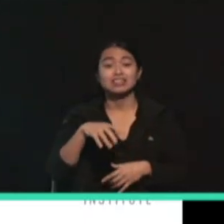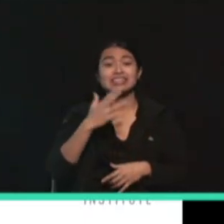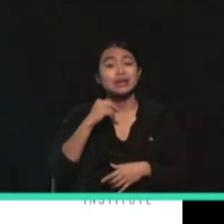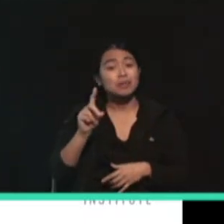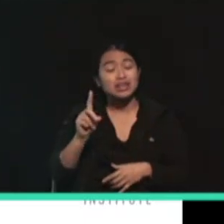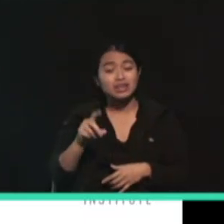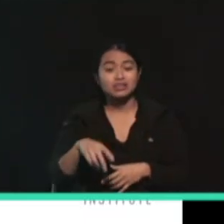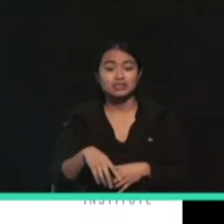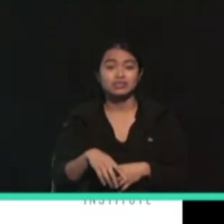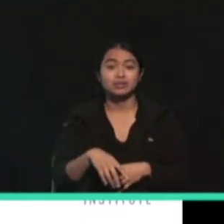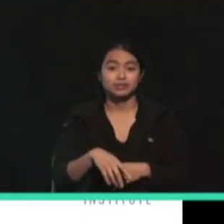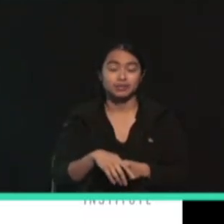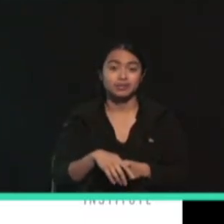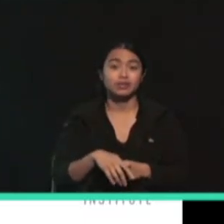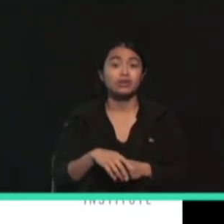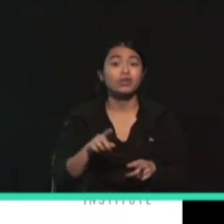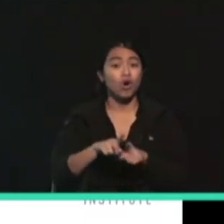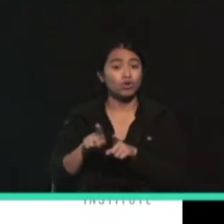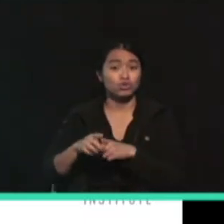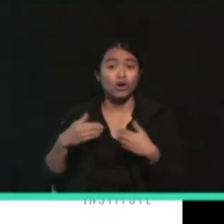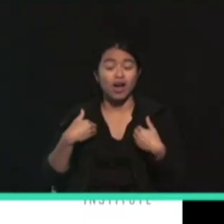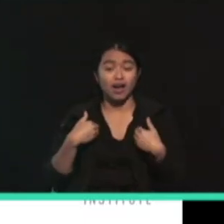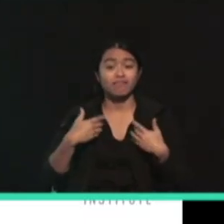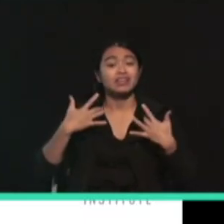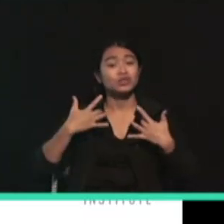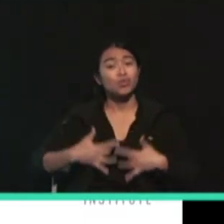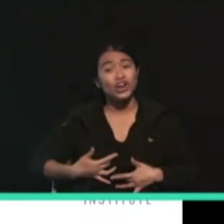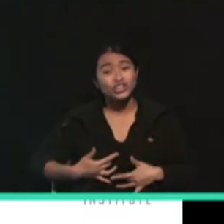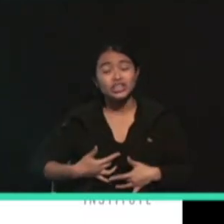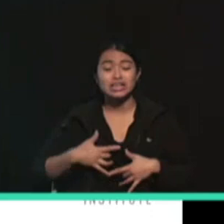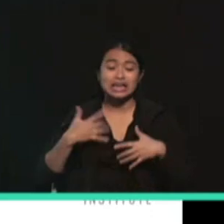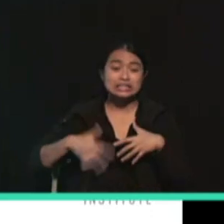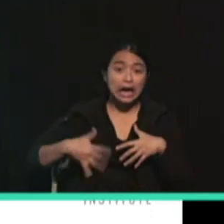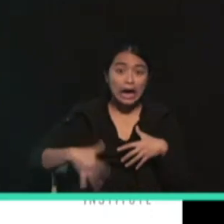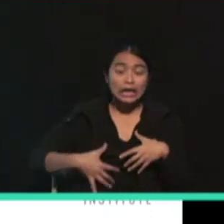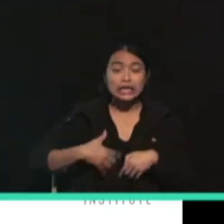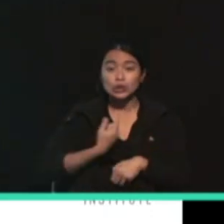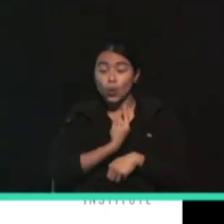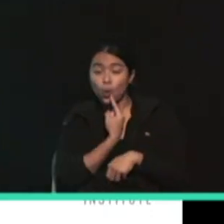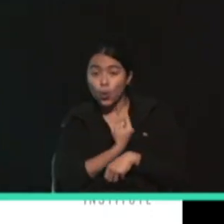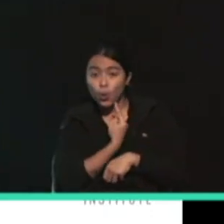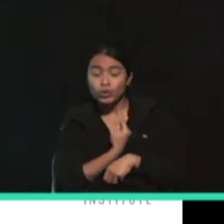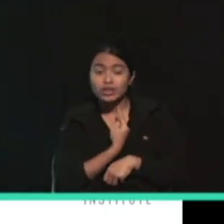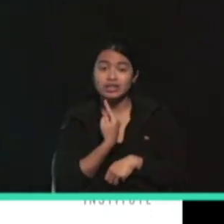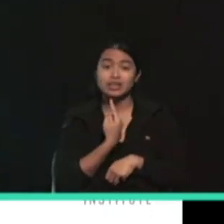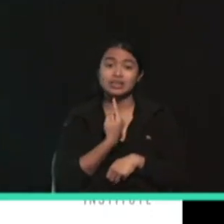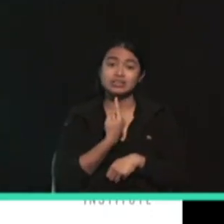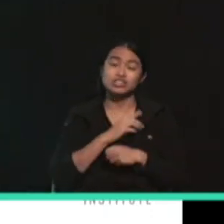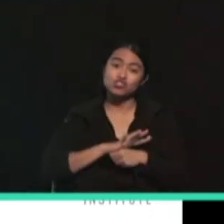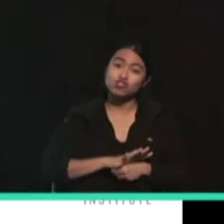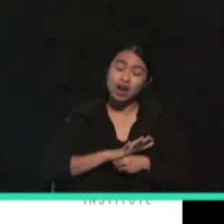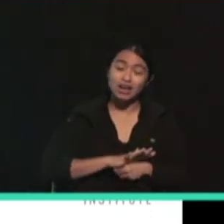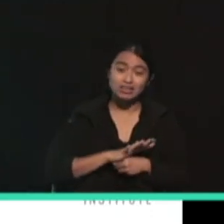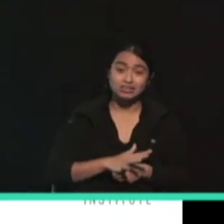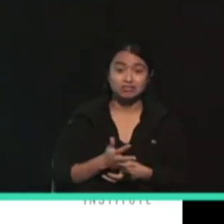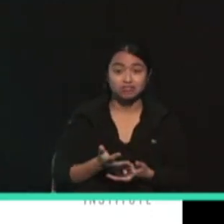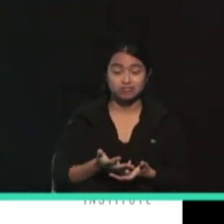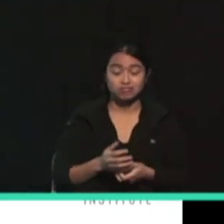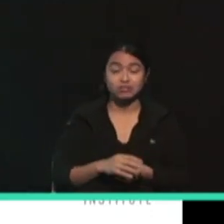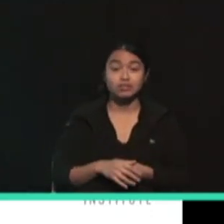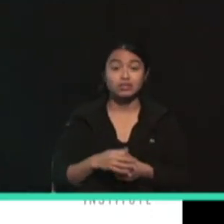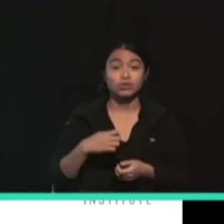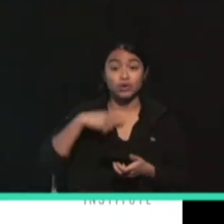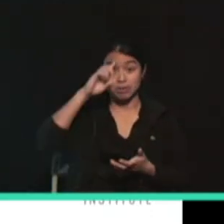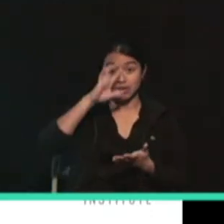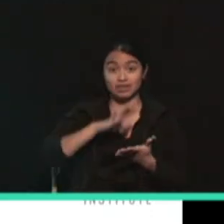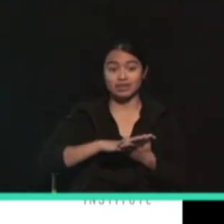dis-ease, depression, anxiety, loneliness, and distress. And we believe that that